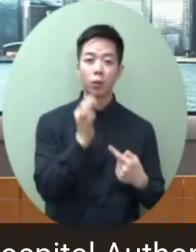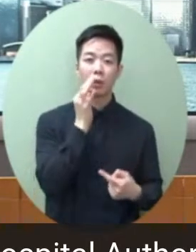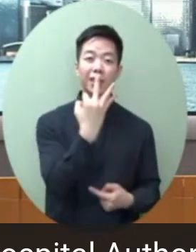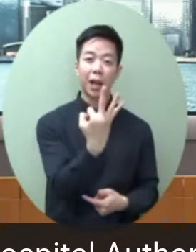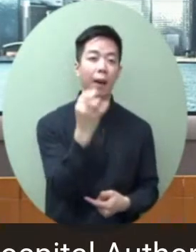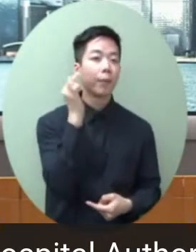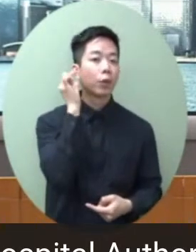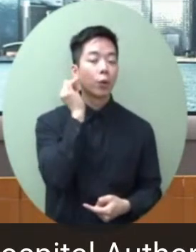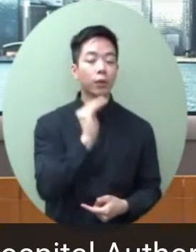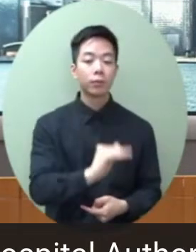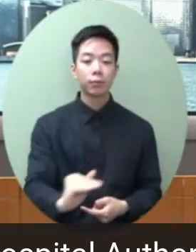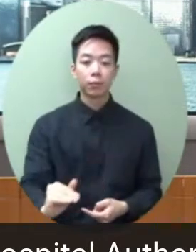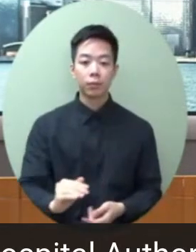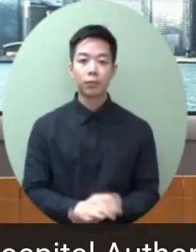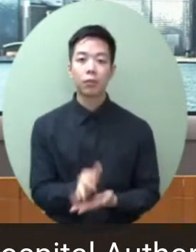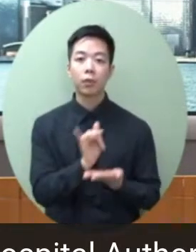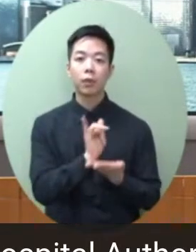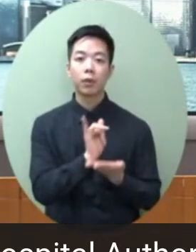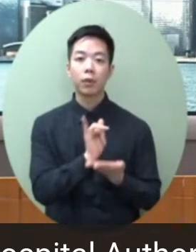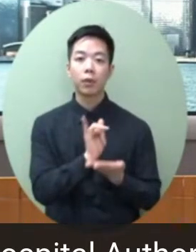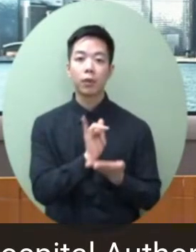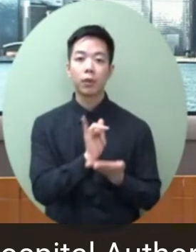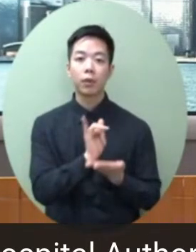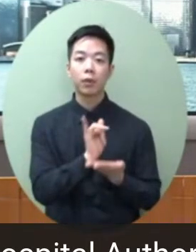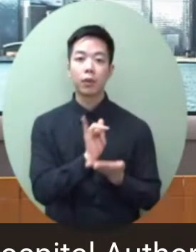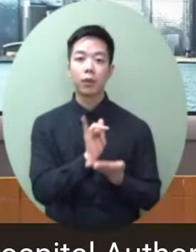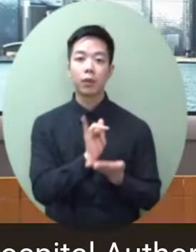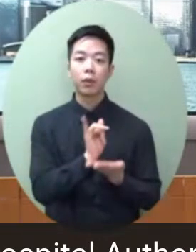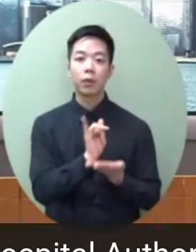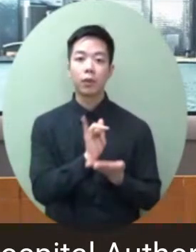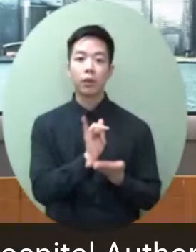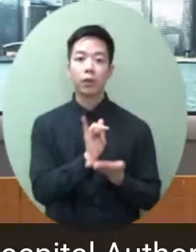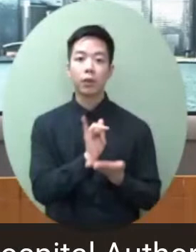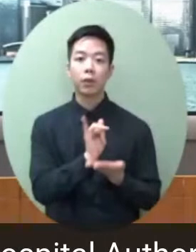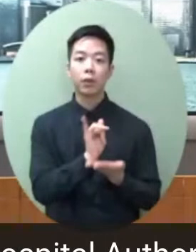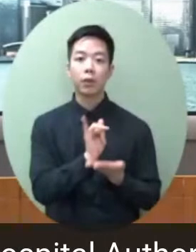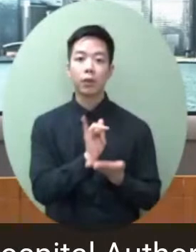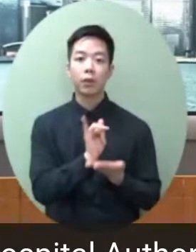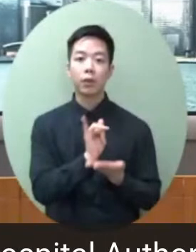critical 3-year-old girl. When was